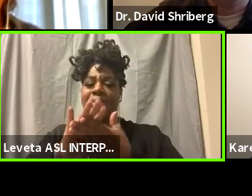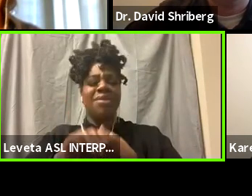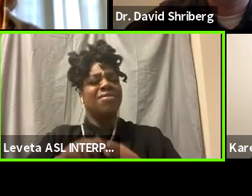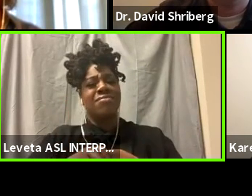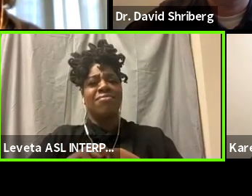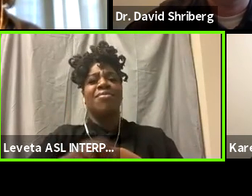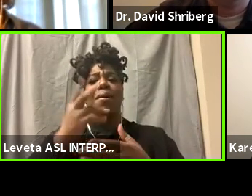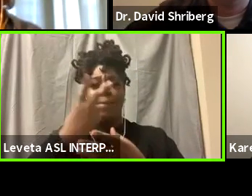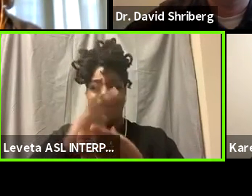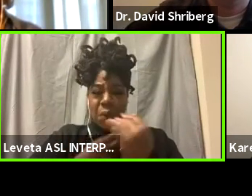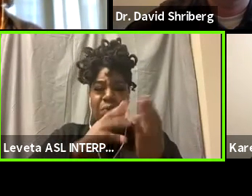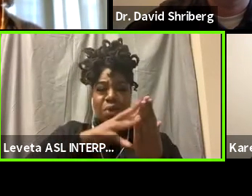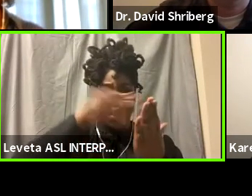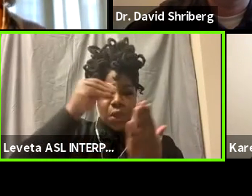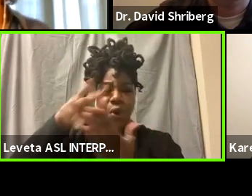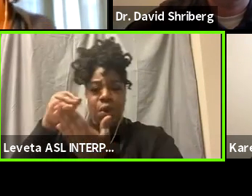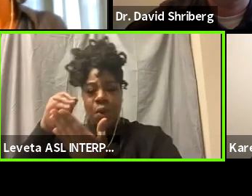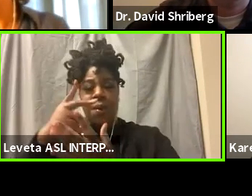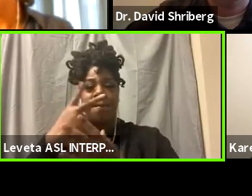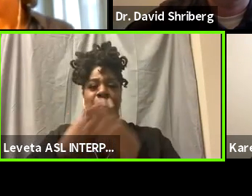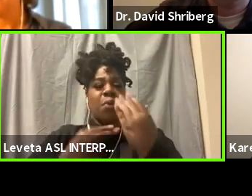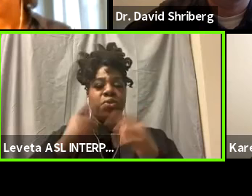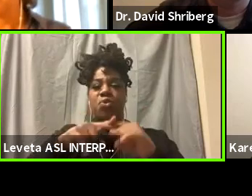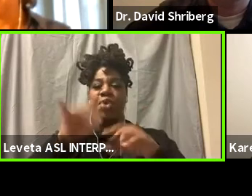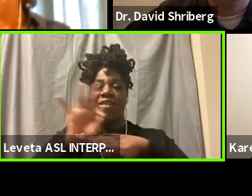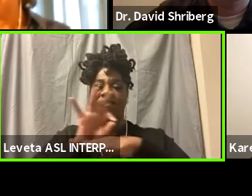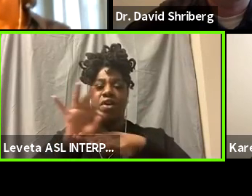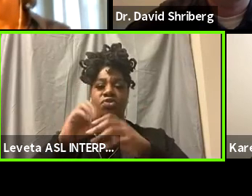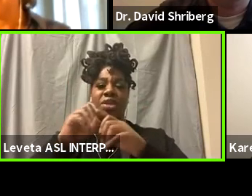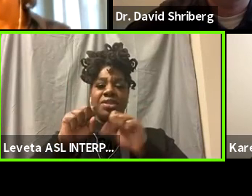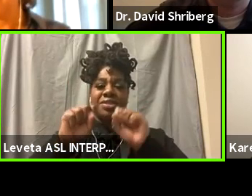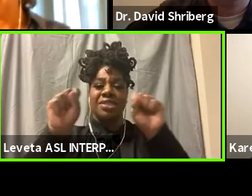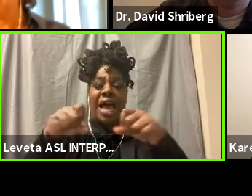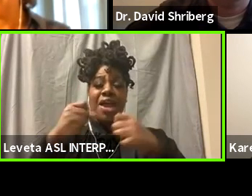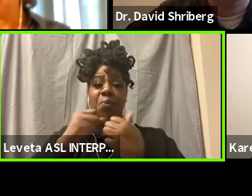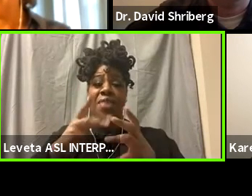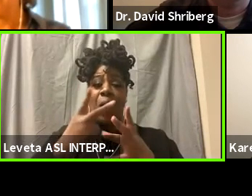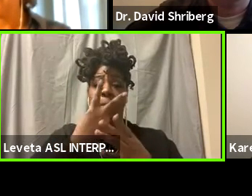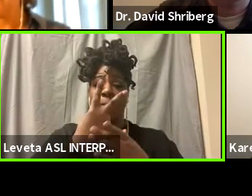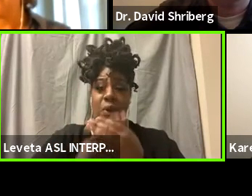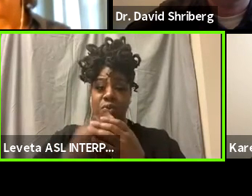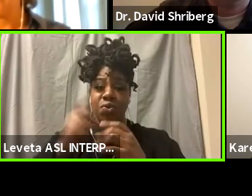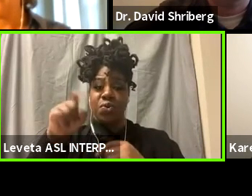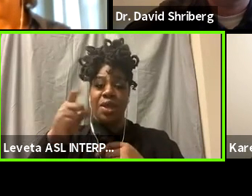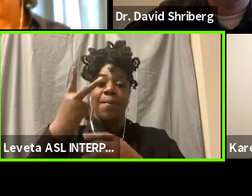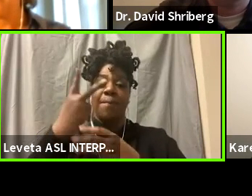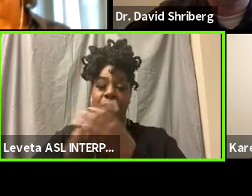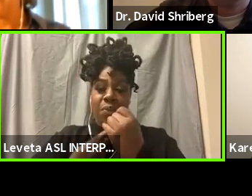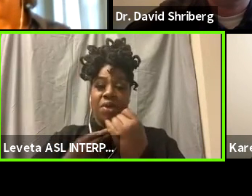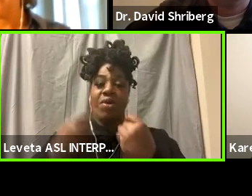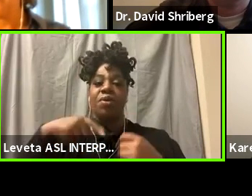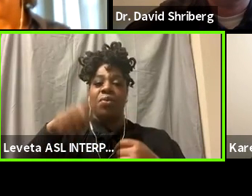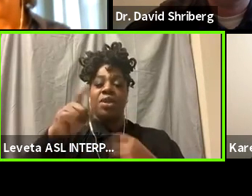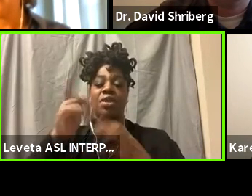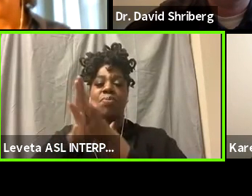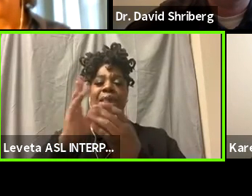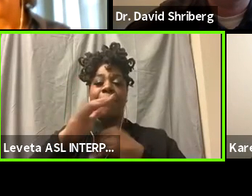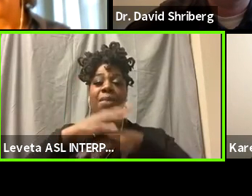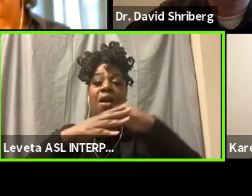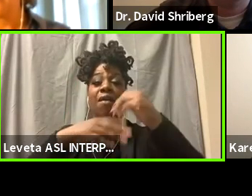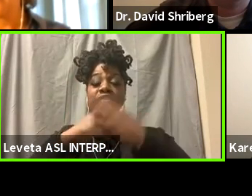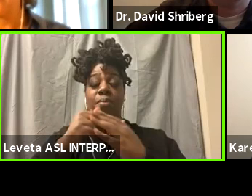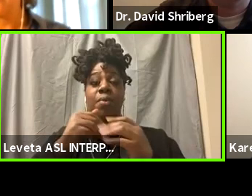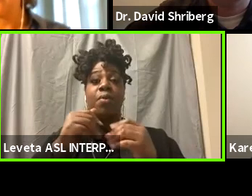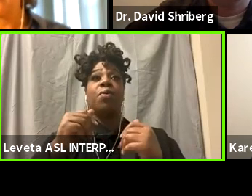social emotional pieces. And so we all have to be at a place where we are comfortable with knowing